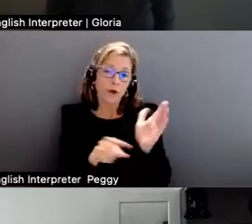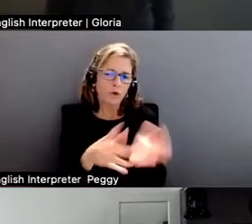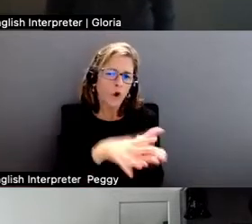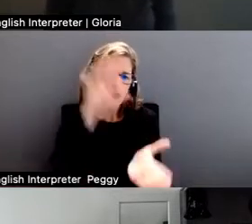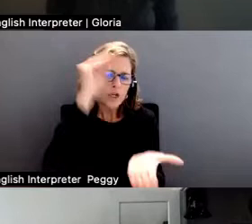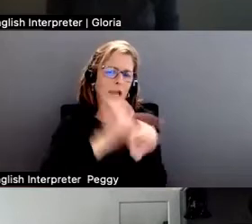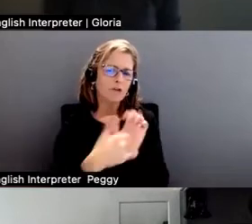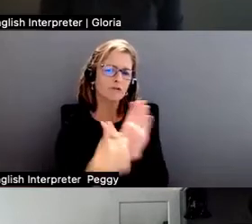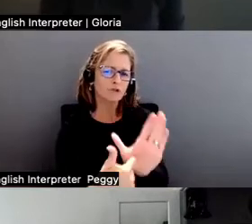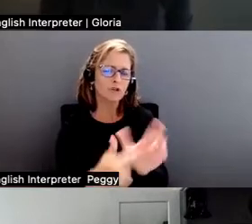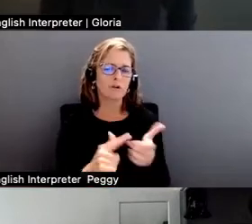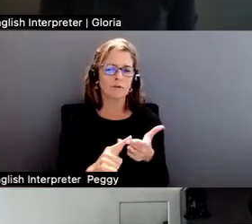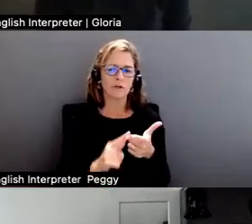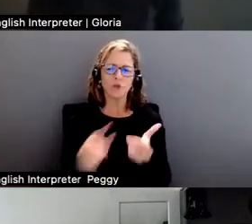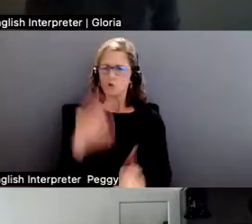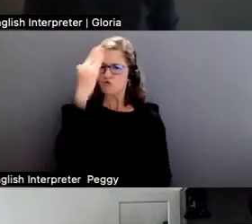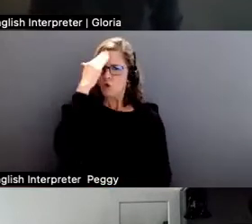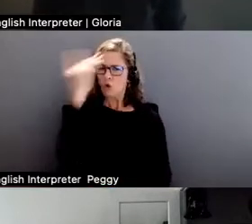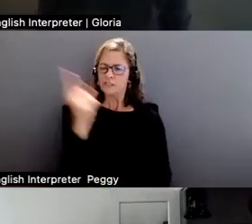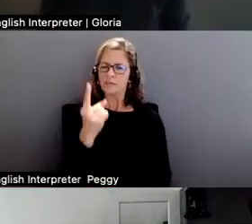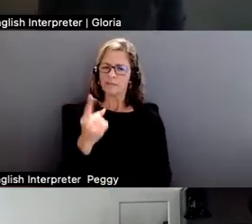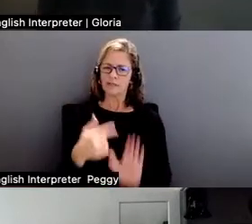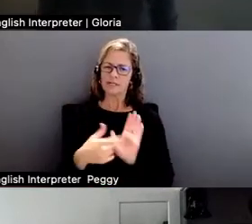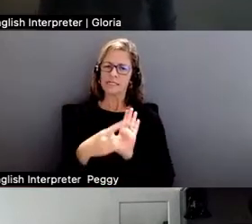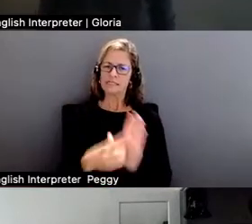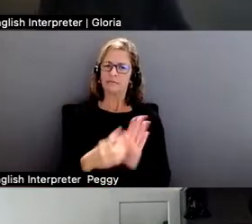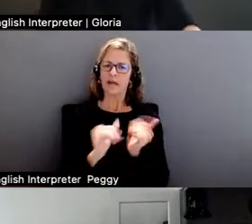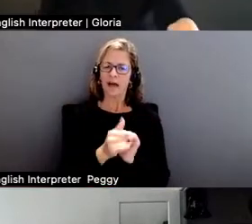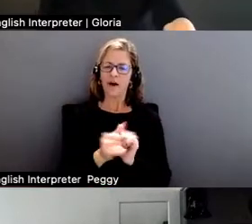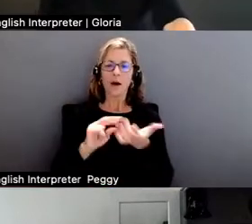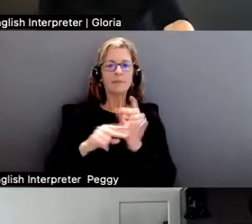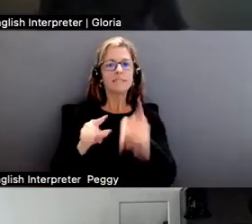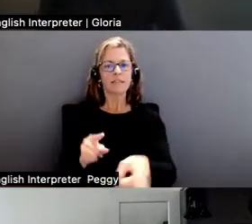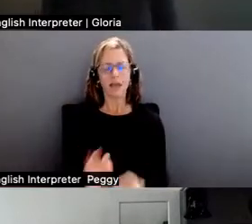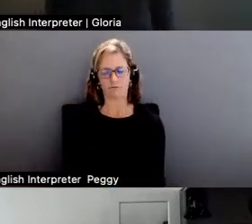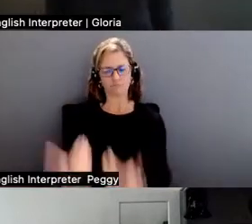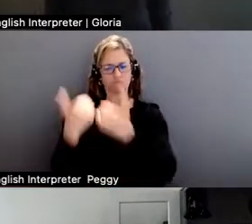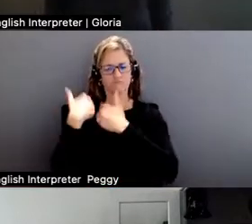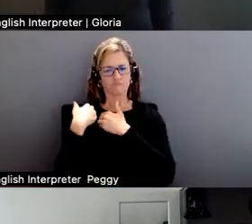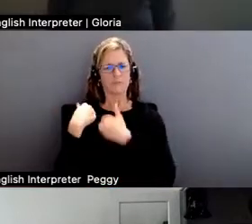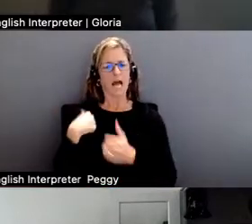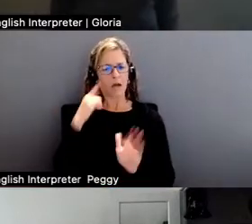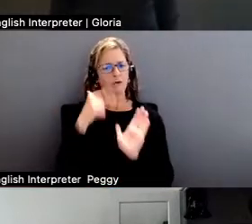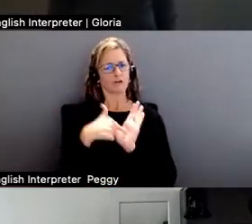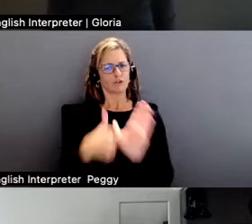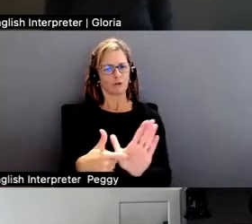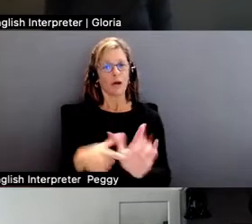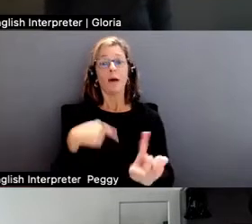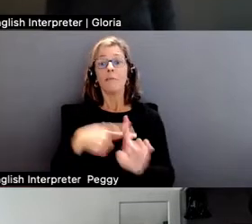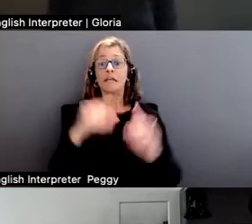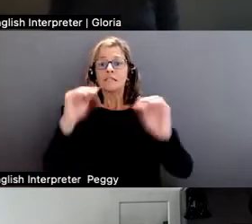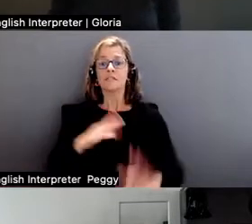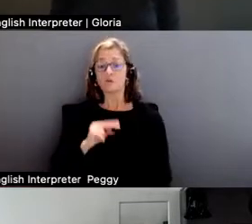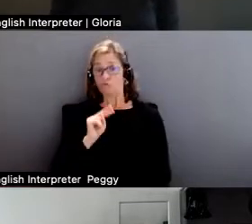them a sense of ownership over their learning while providing teachers an opportunity to see how deep their understanding is.